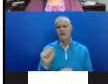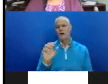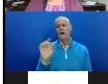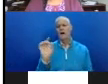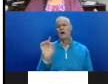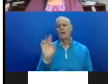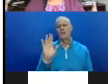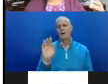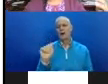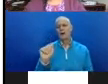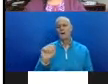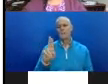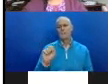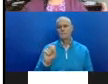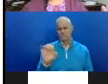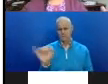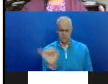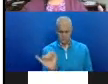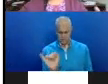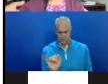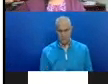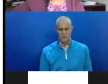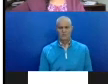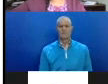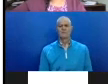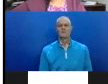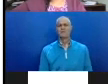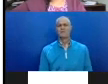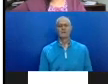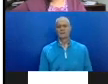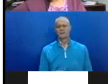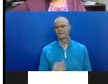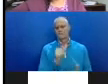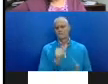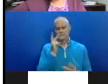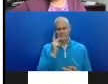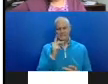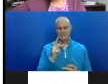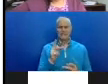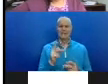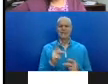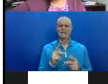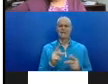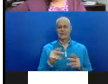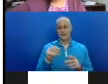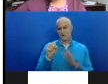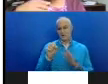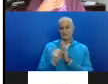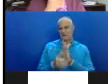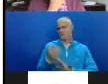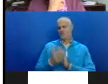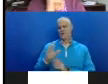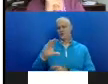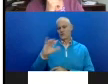those are types of relationships that we also don't see in our state-run criminal justice system for other reasons.